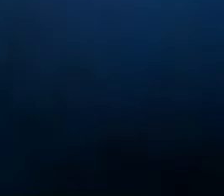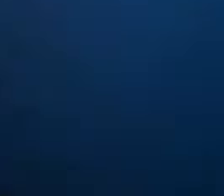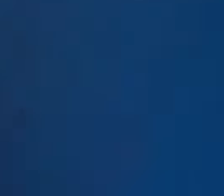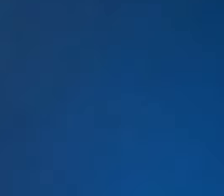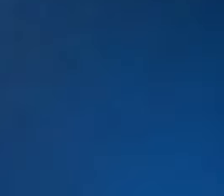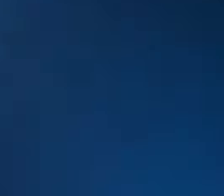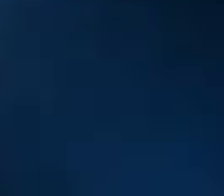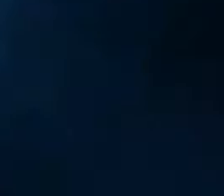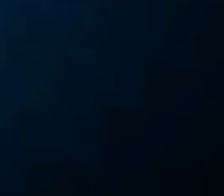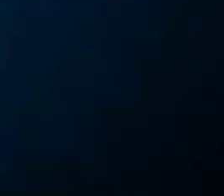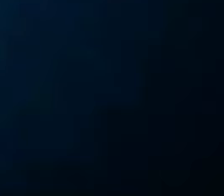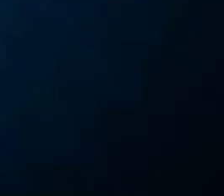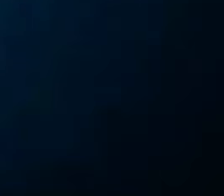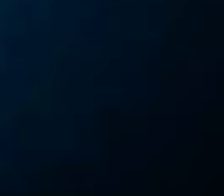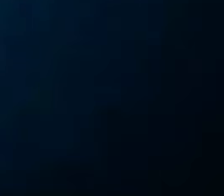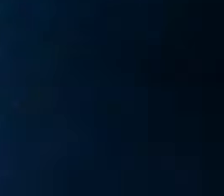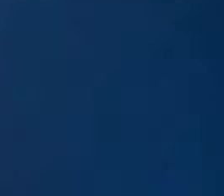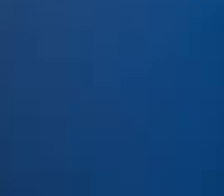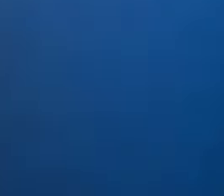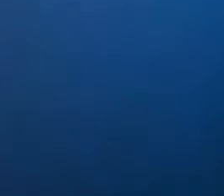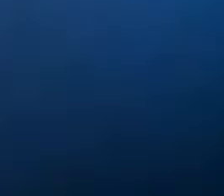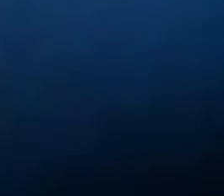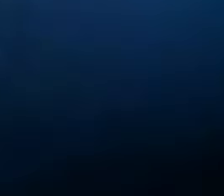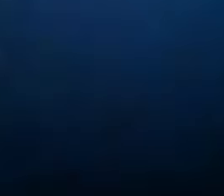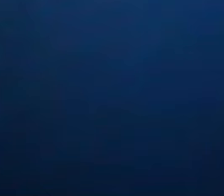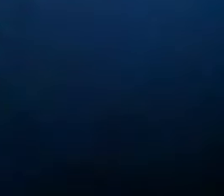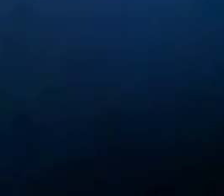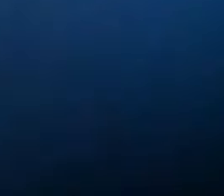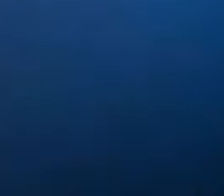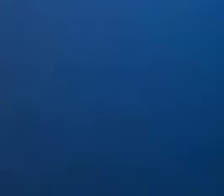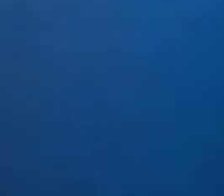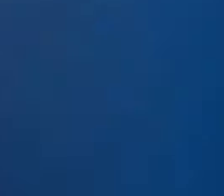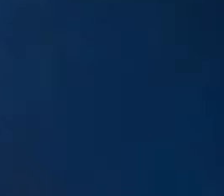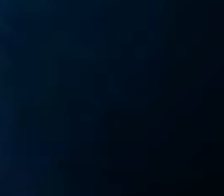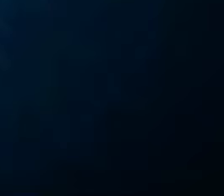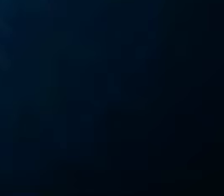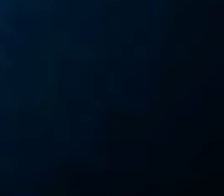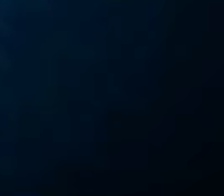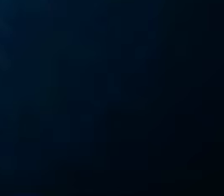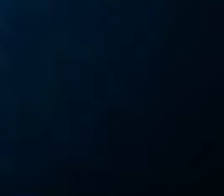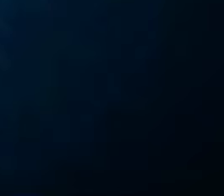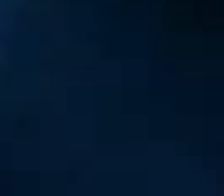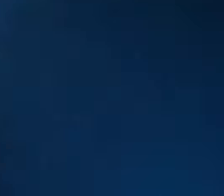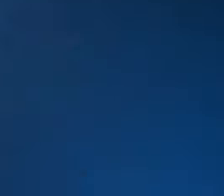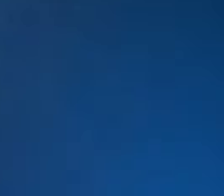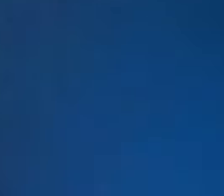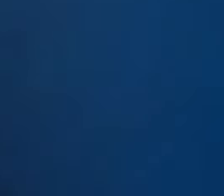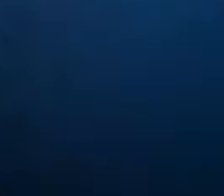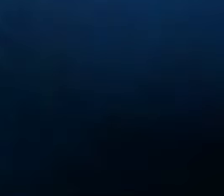pain, stems from the fact that we suffer illusion.